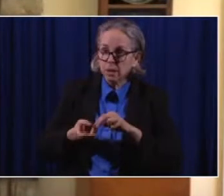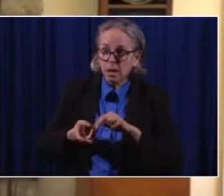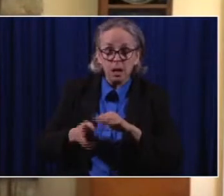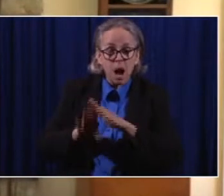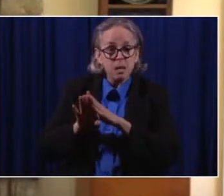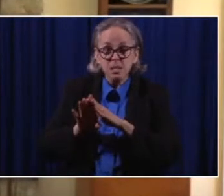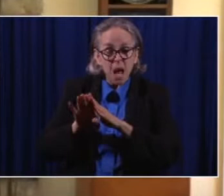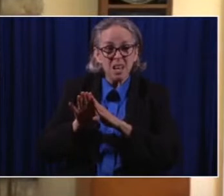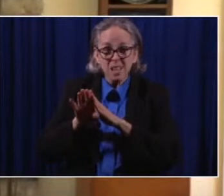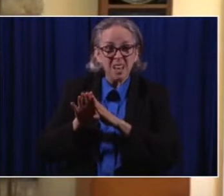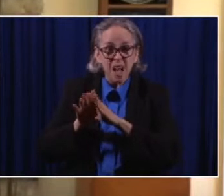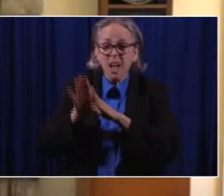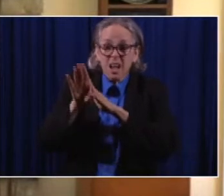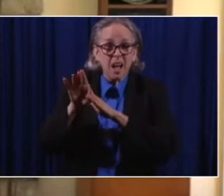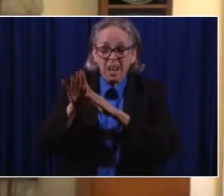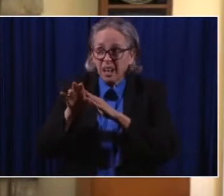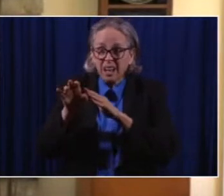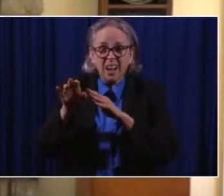question,